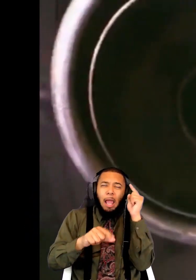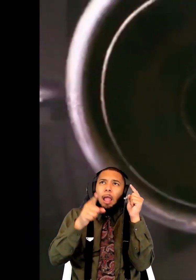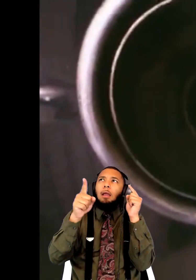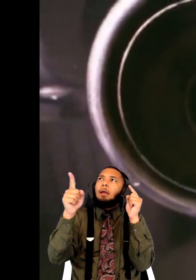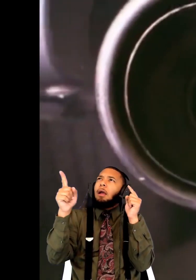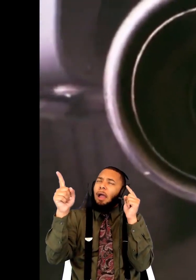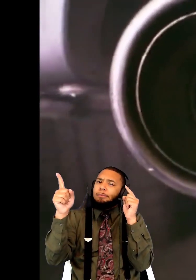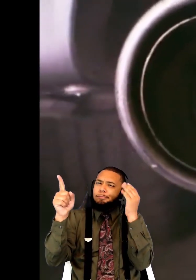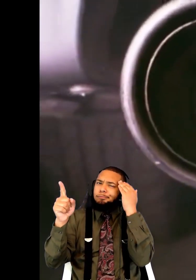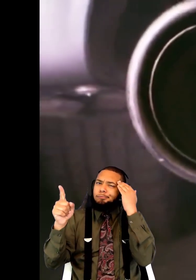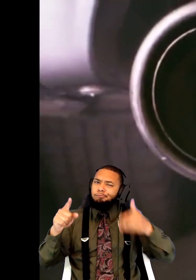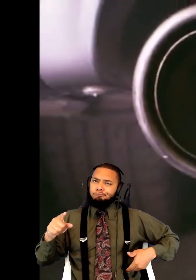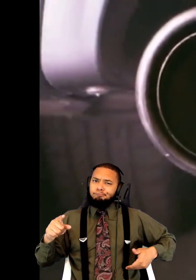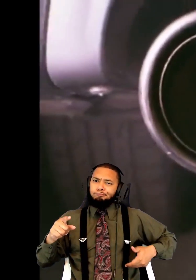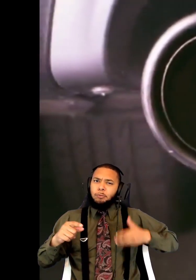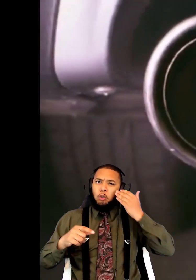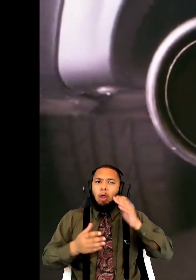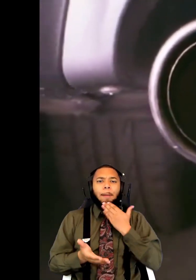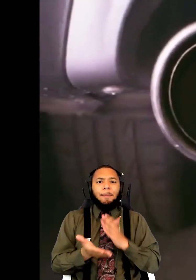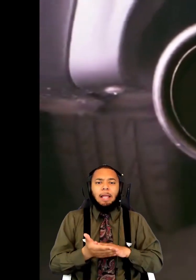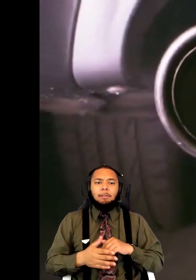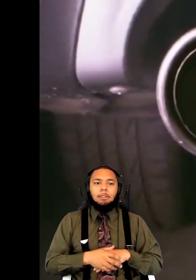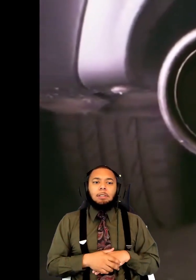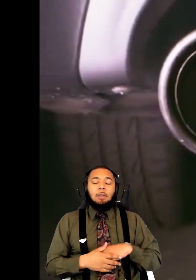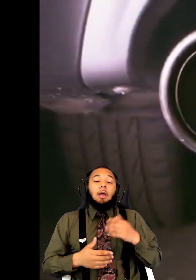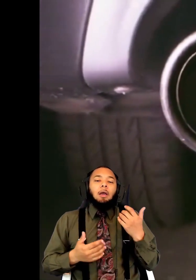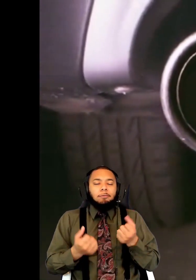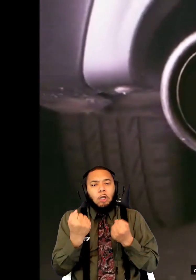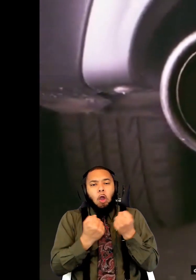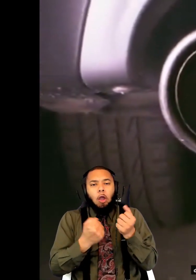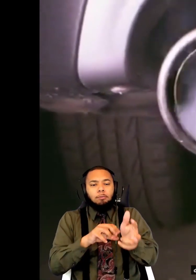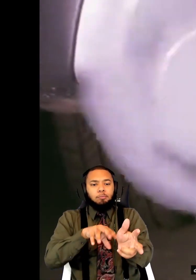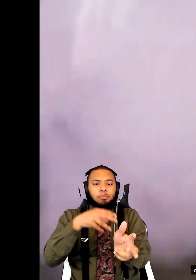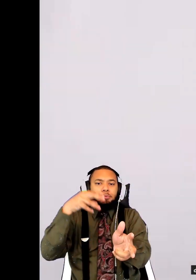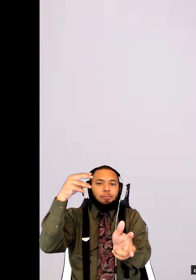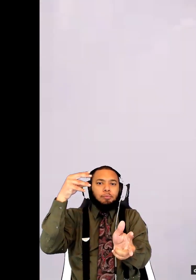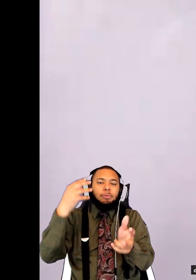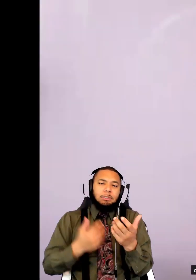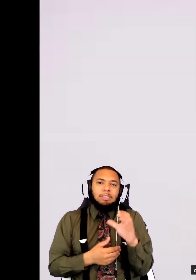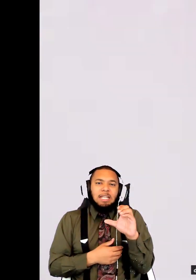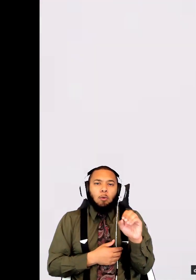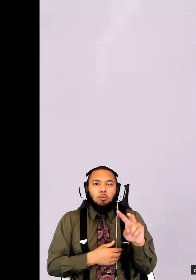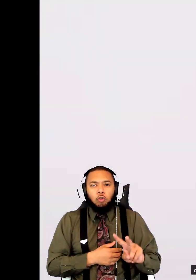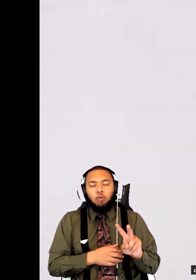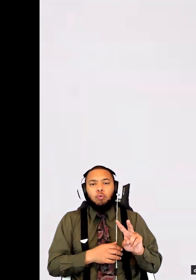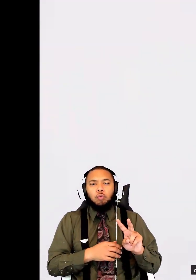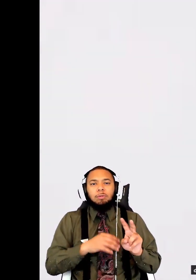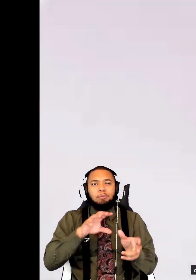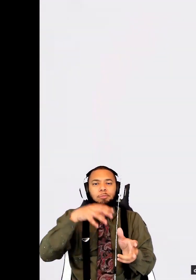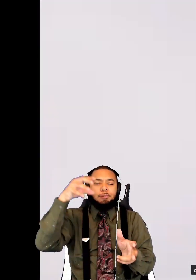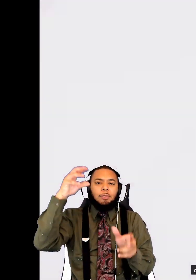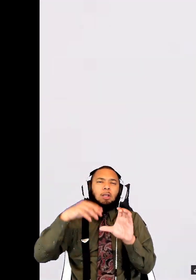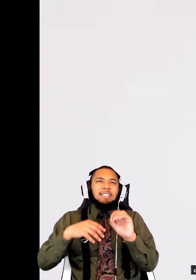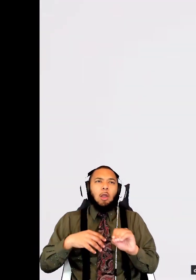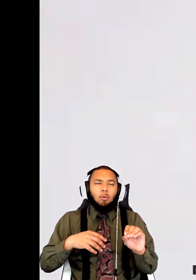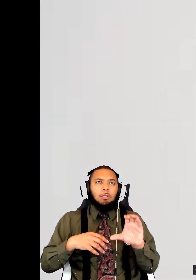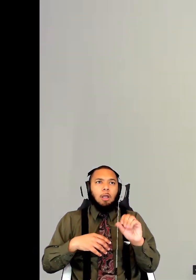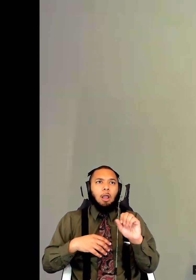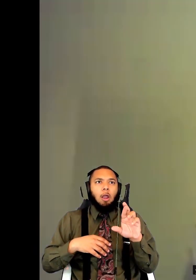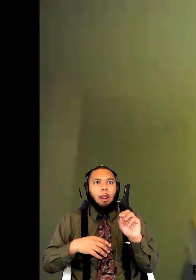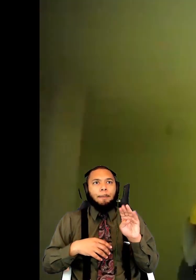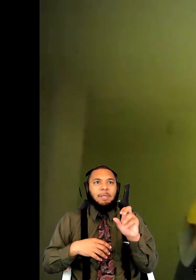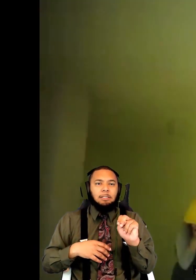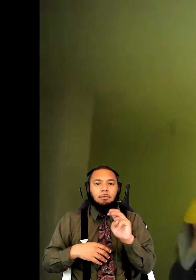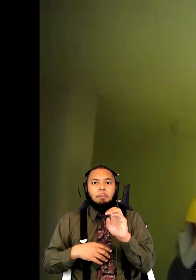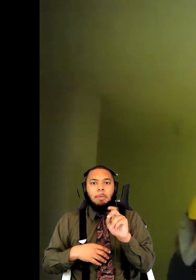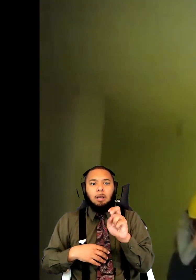from engines, which just puts, carbon back into the environment. So especially, it can be dangerous. The combustion can be dangerous